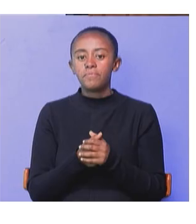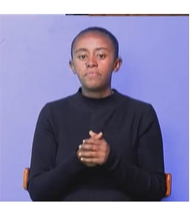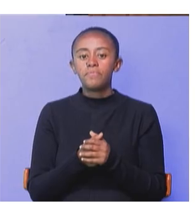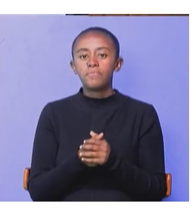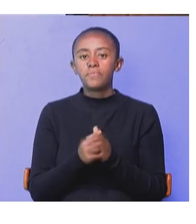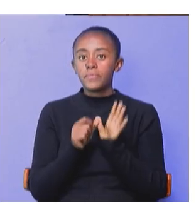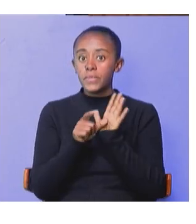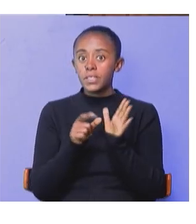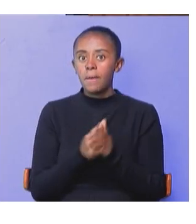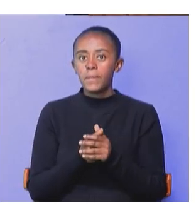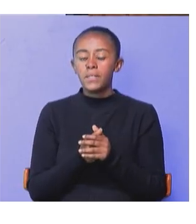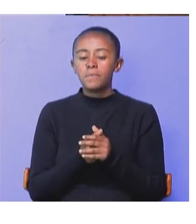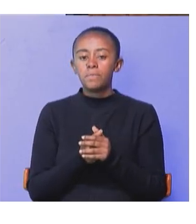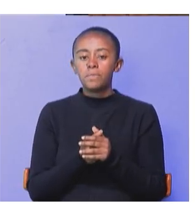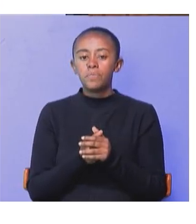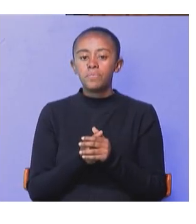Example.